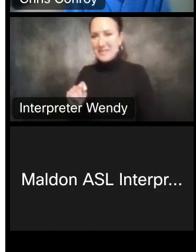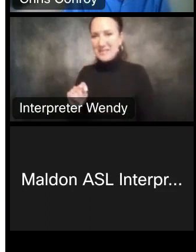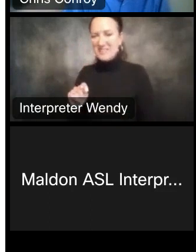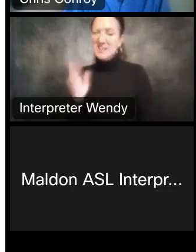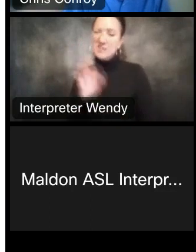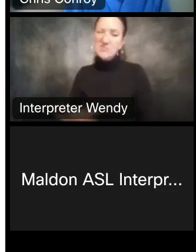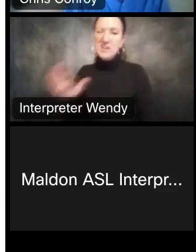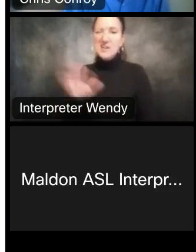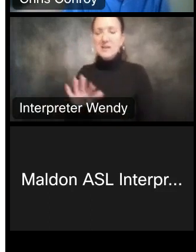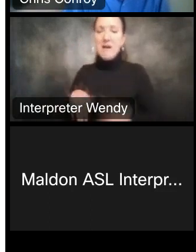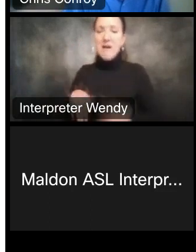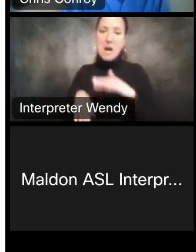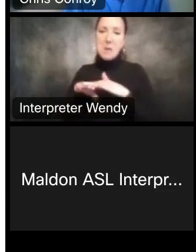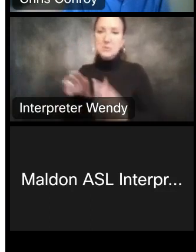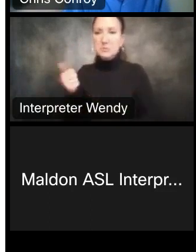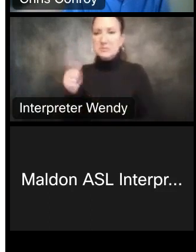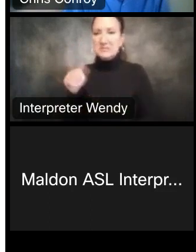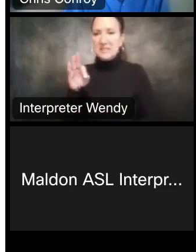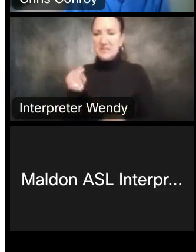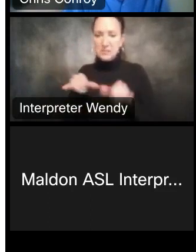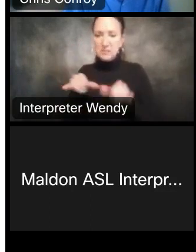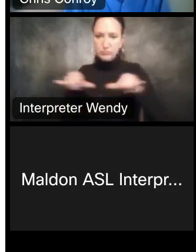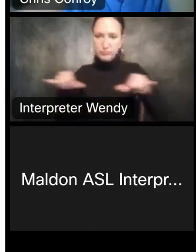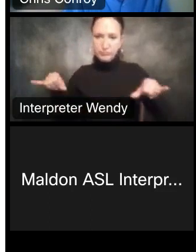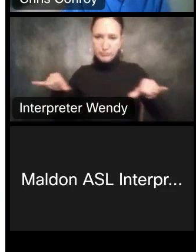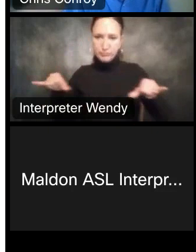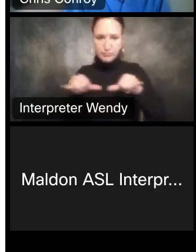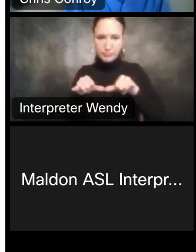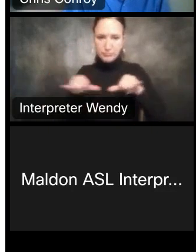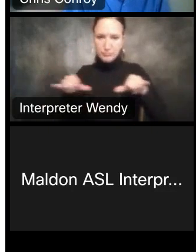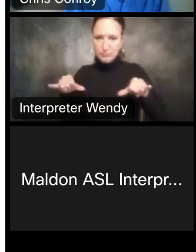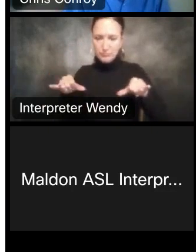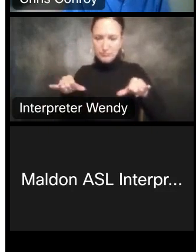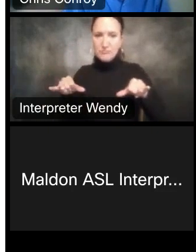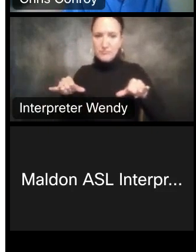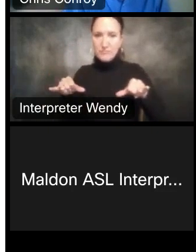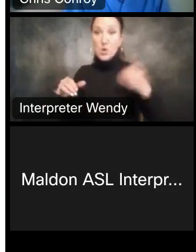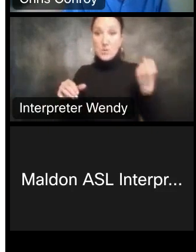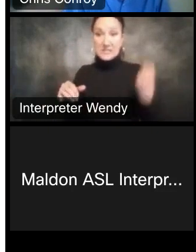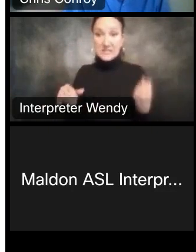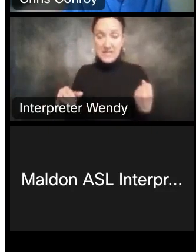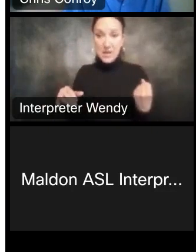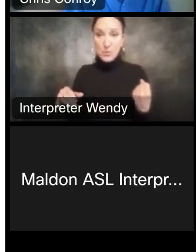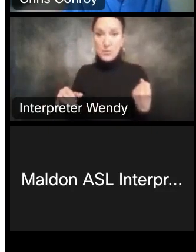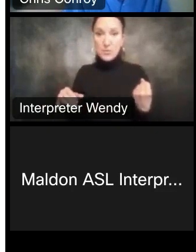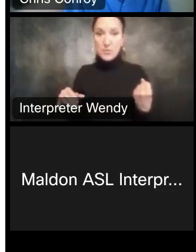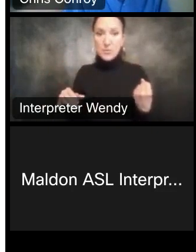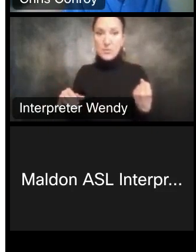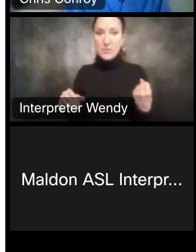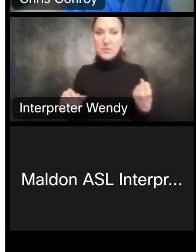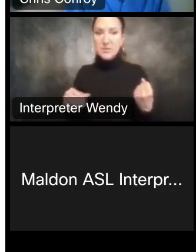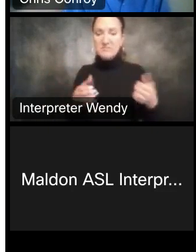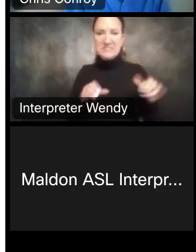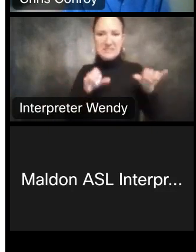8 to 10. It will be up to 10 feet wide over this segment. And on the south side, again, we're retaining